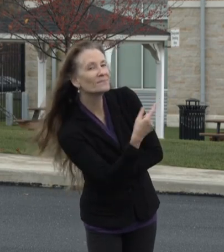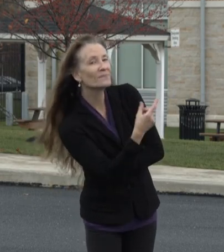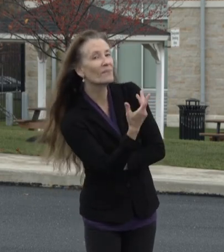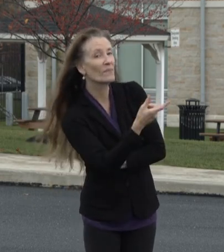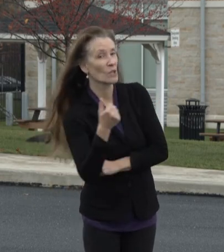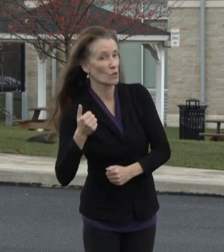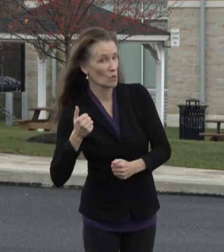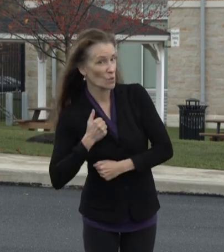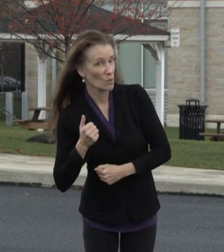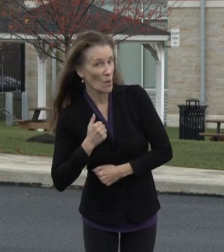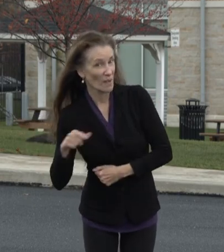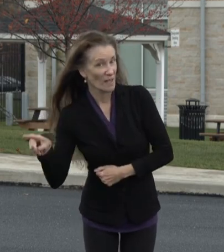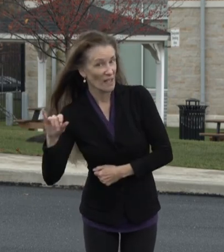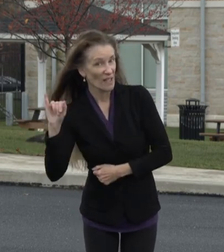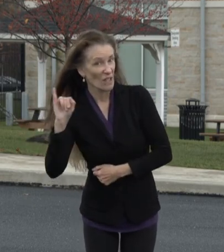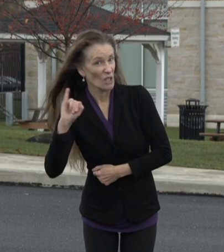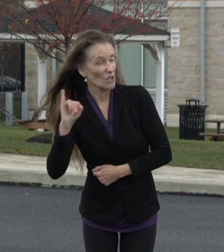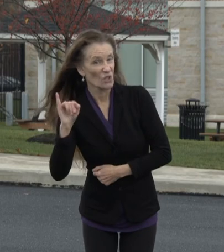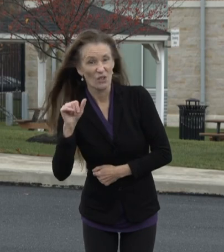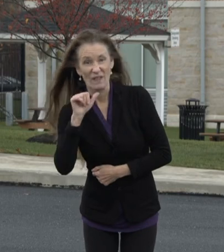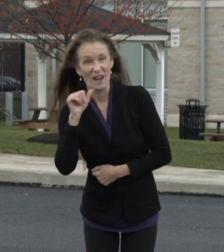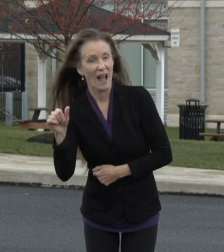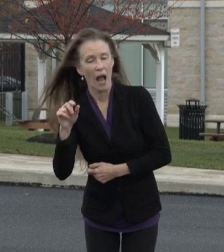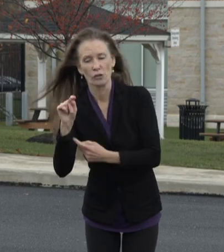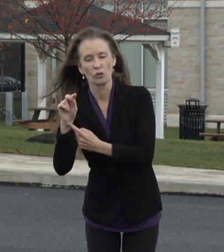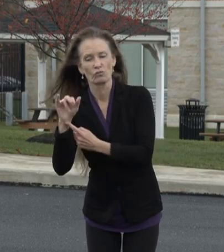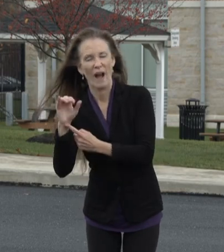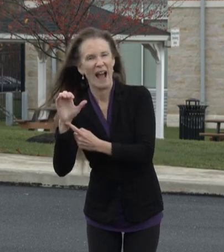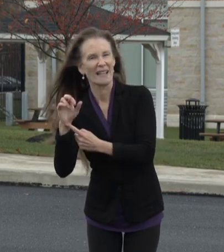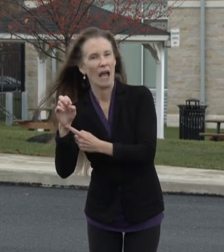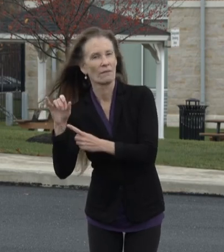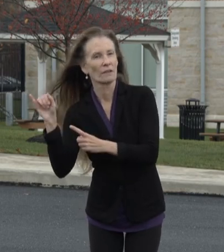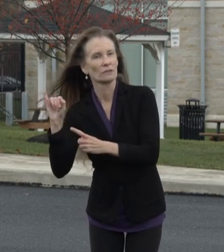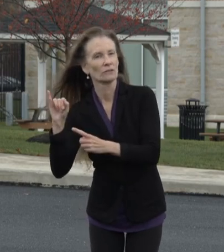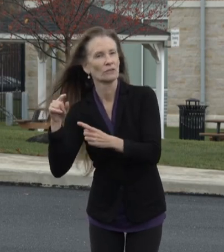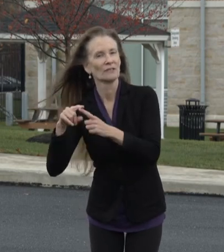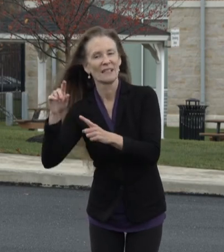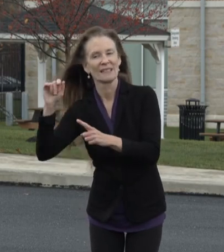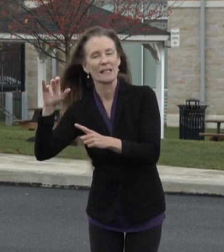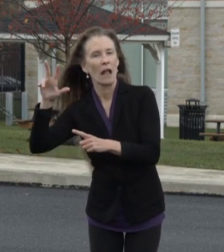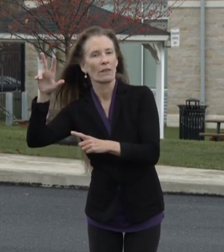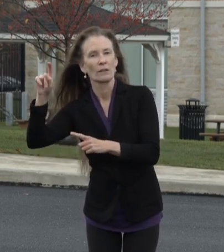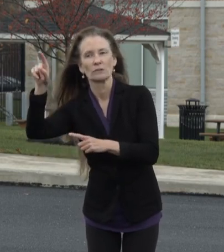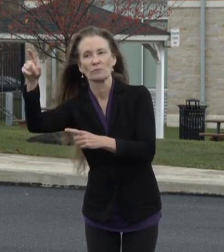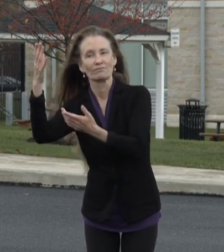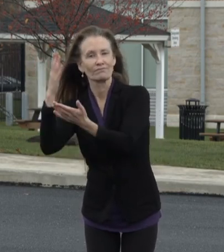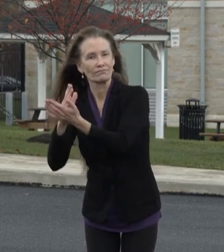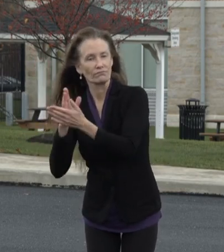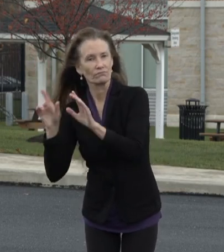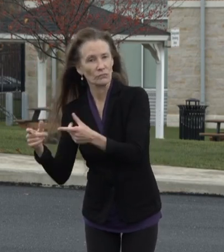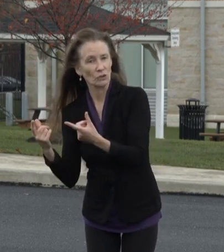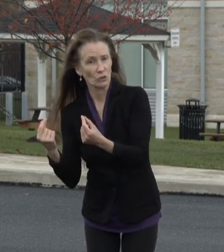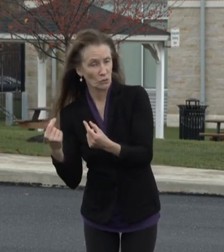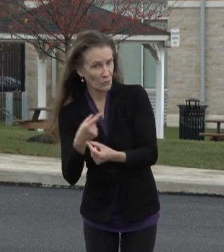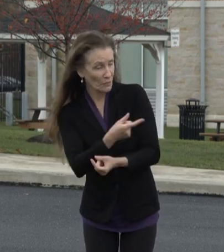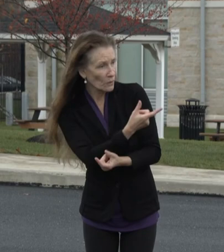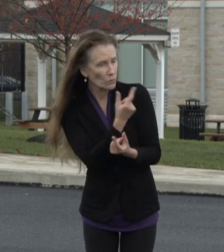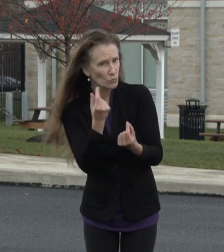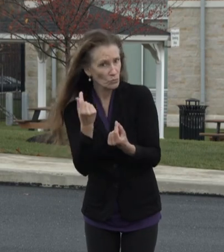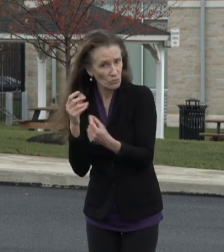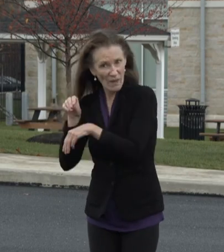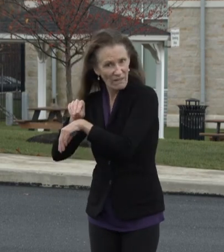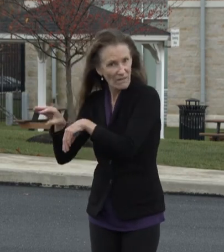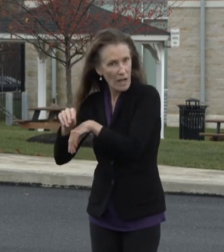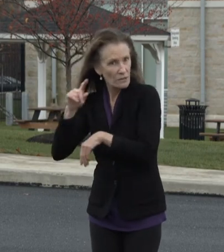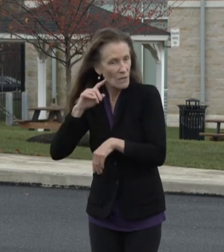TRICARE and so forth when they're off Act 32. Are there other ways in which they are affected? For example, maybe they don't get